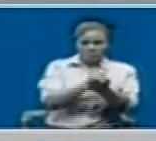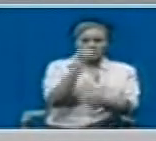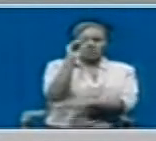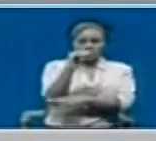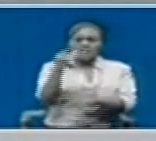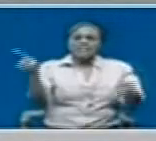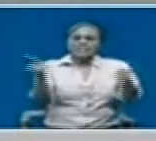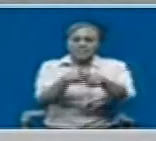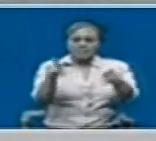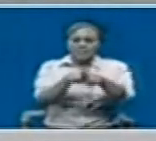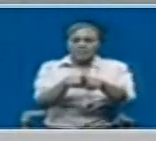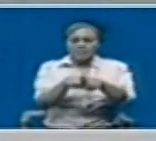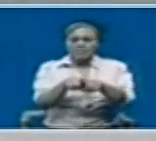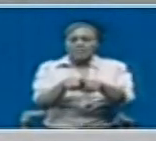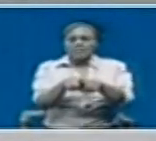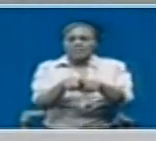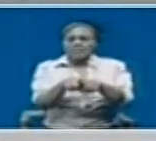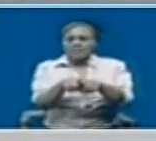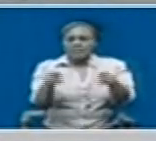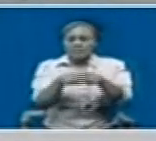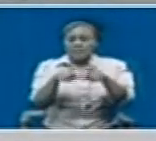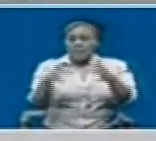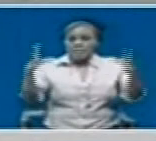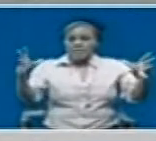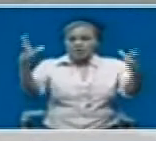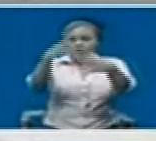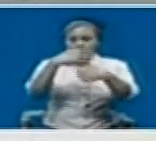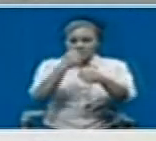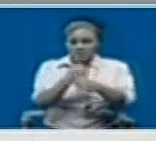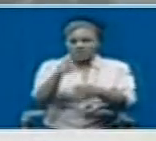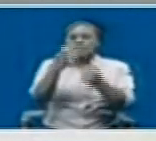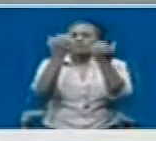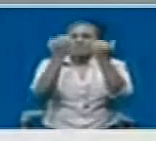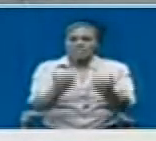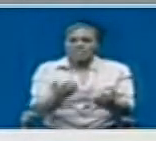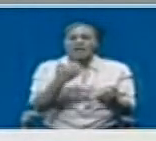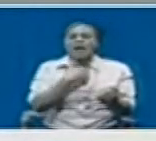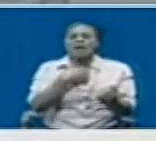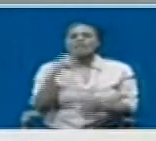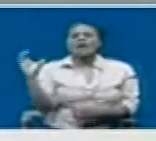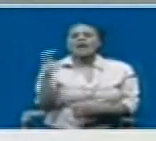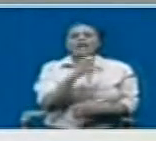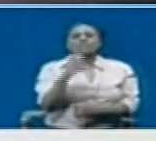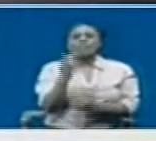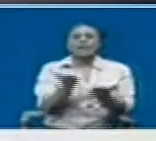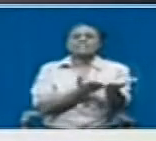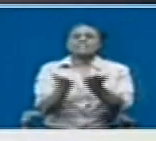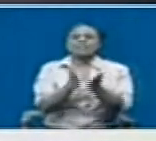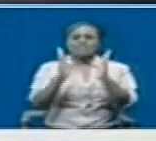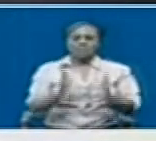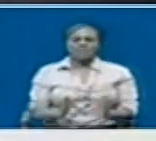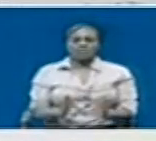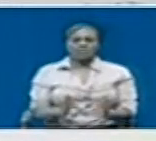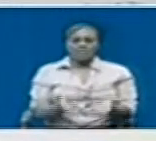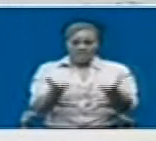And again, you find whether it's an SME or a big corporation, they still need, let's say, someone in customer service. Right. So let's